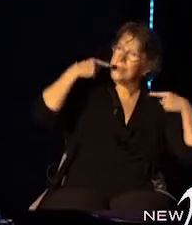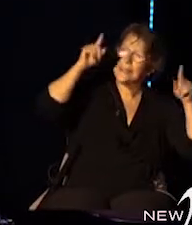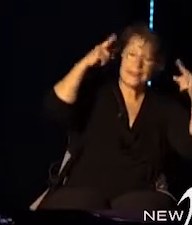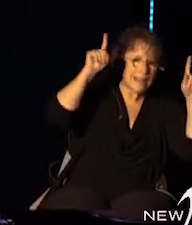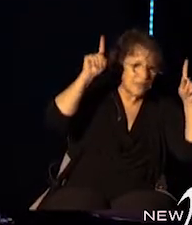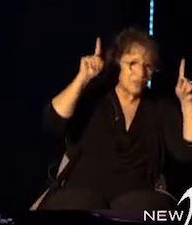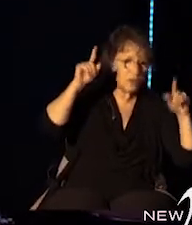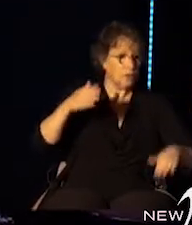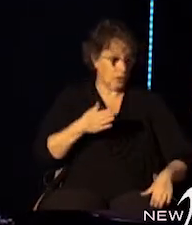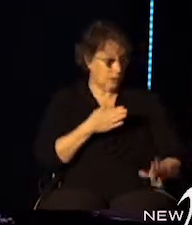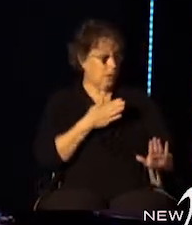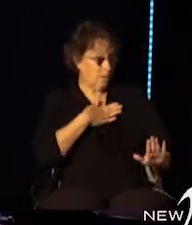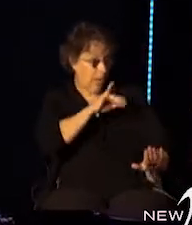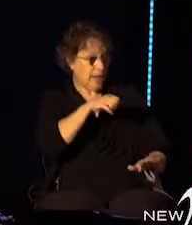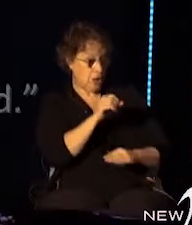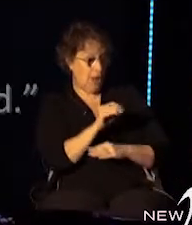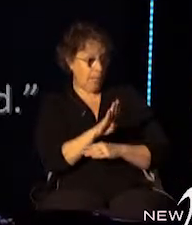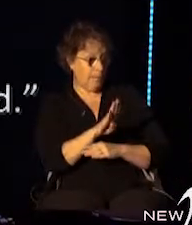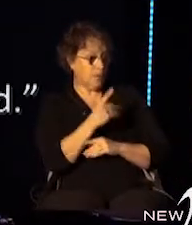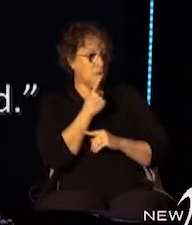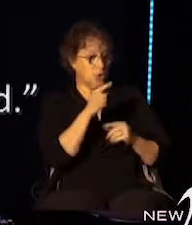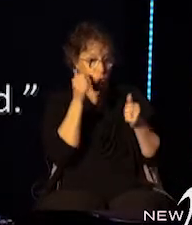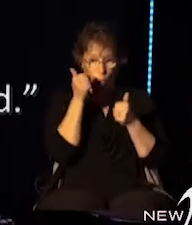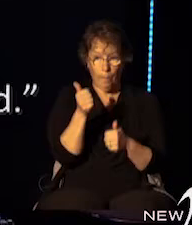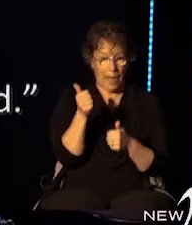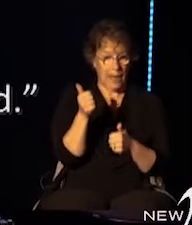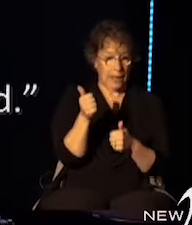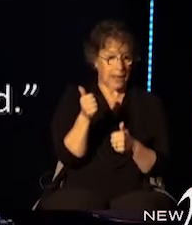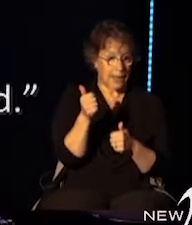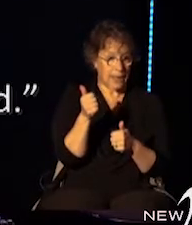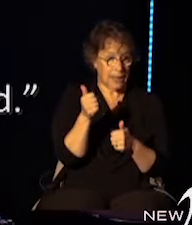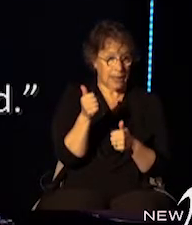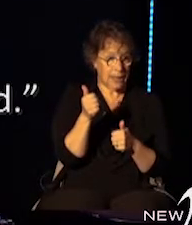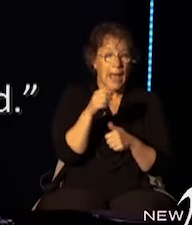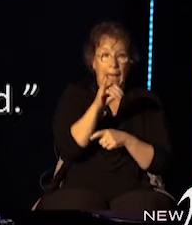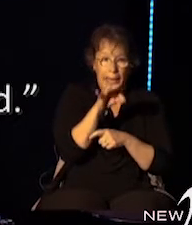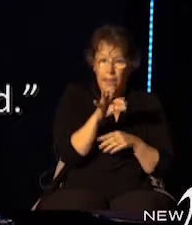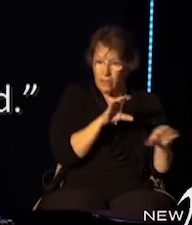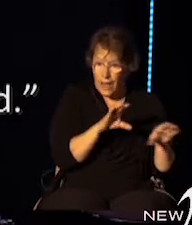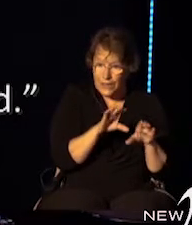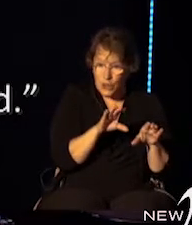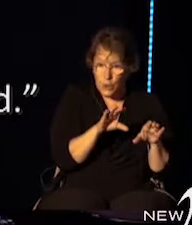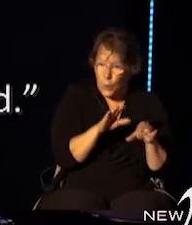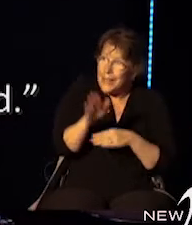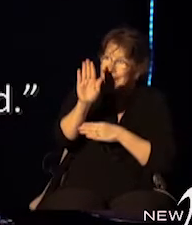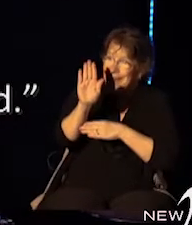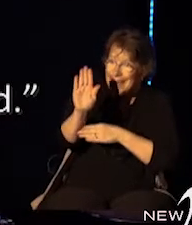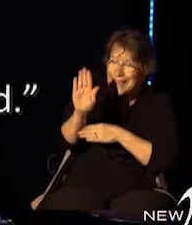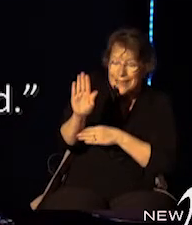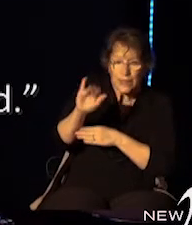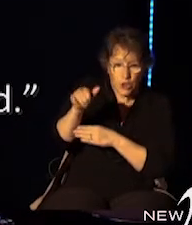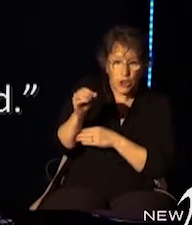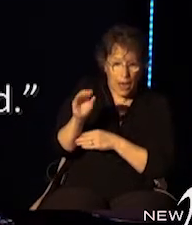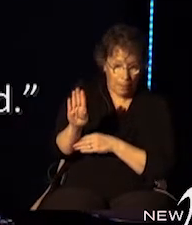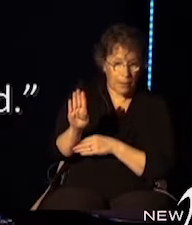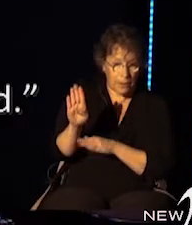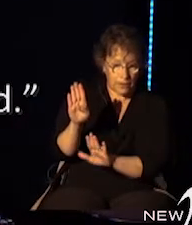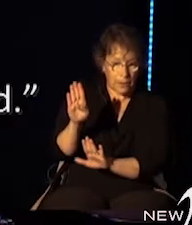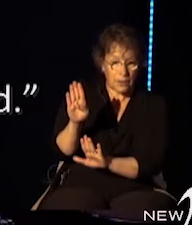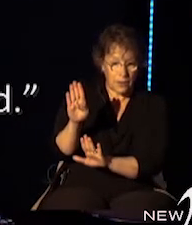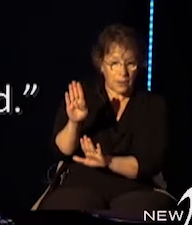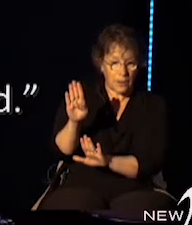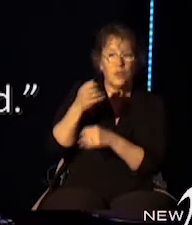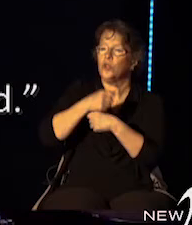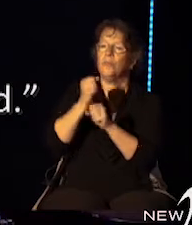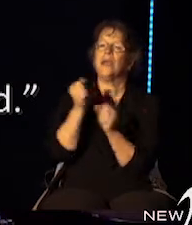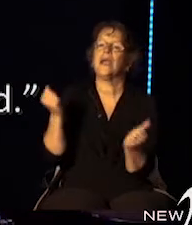my job to obey God. And if I do, then it's his job to make